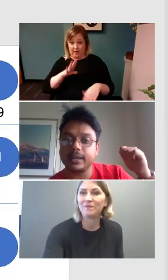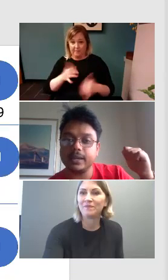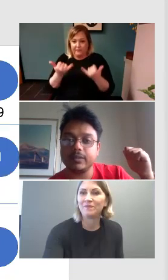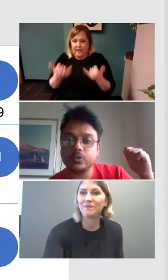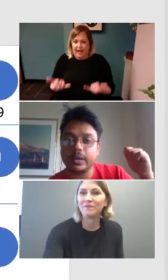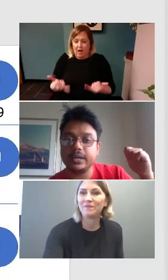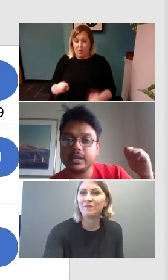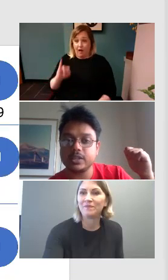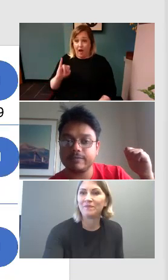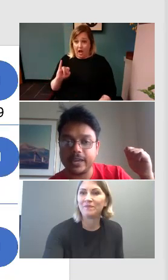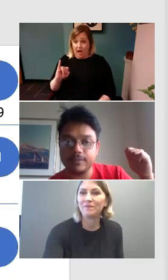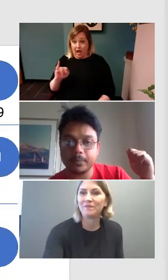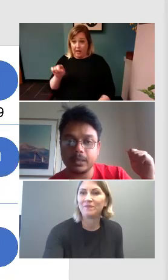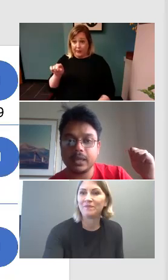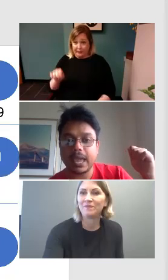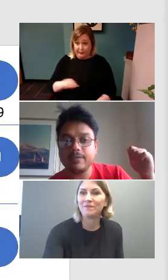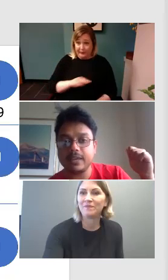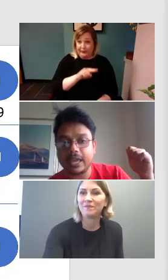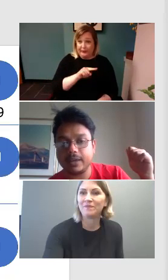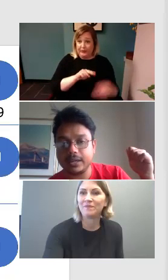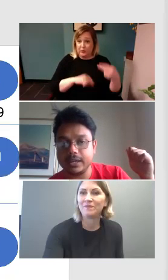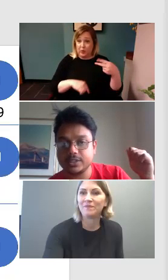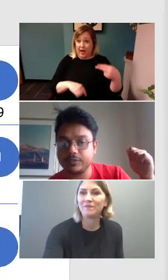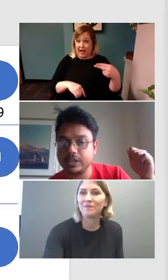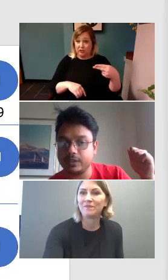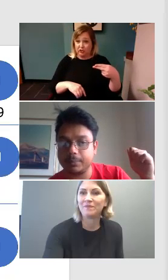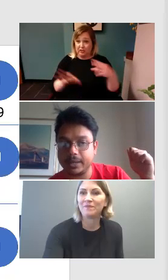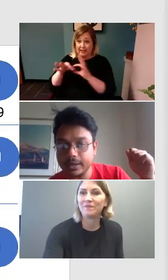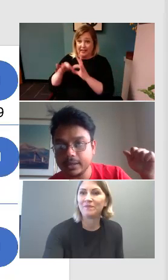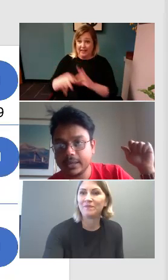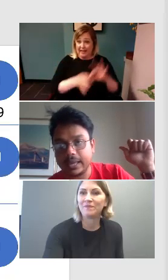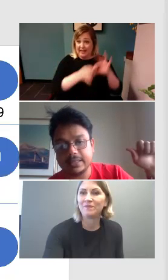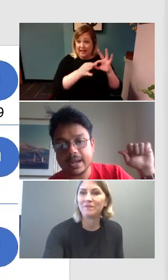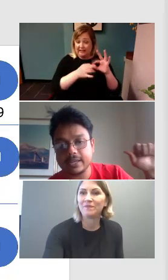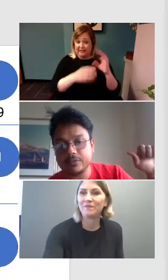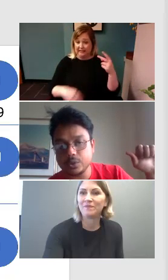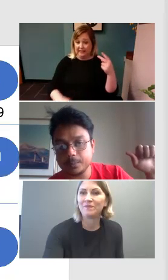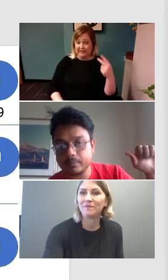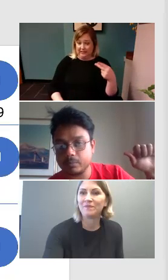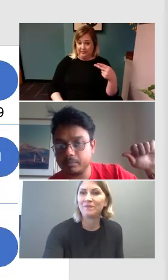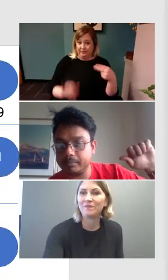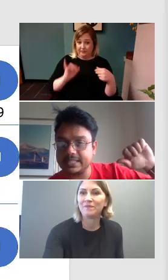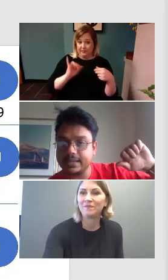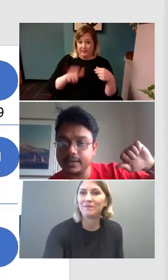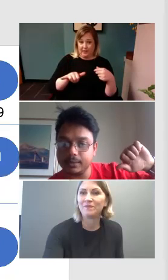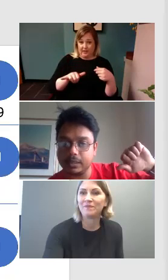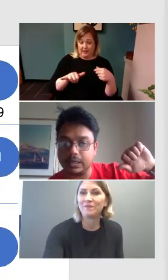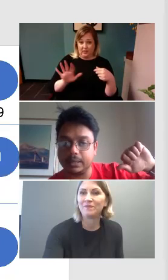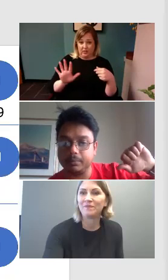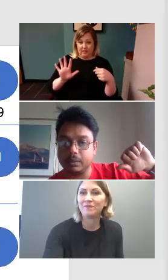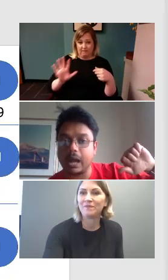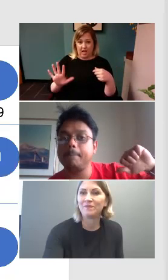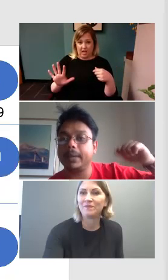So that again gives you an index of 5, and we have an index of 3 for the parent, and that gives you